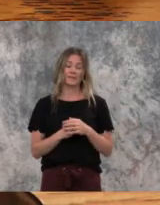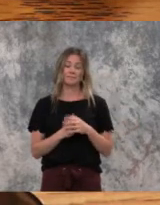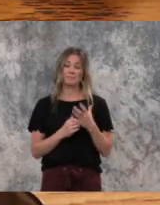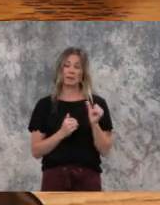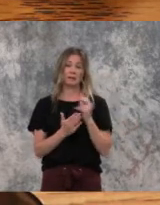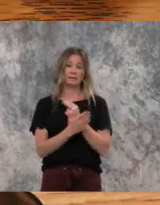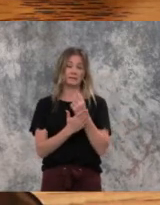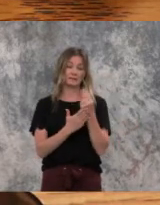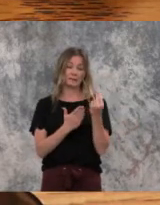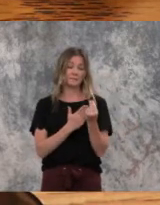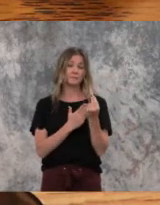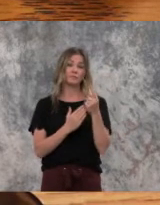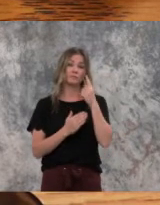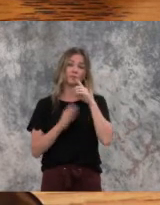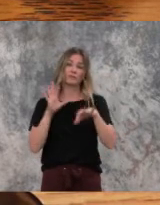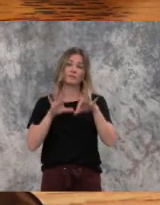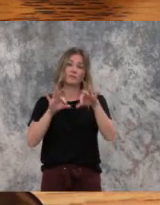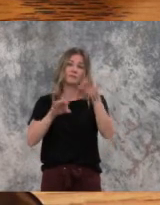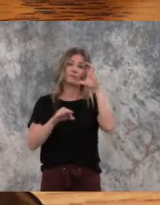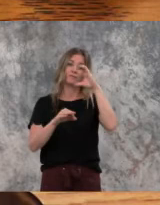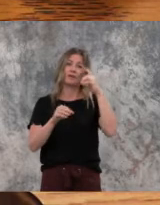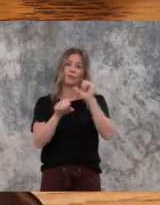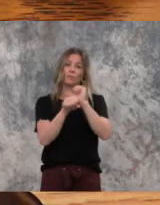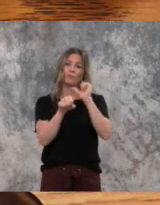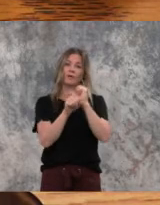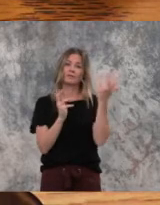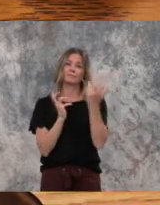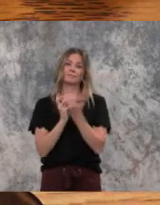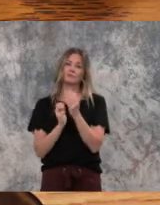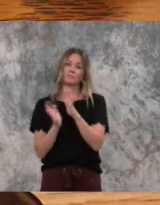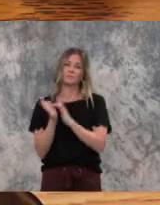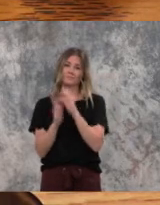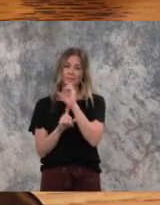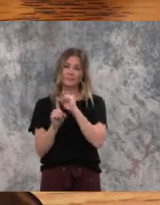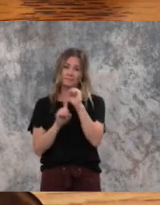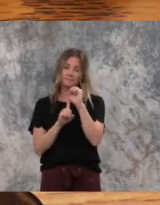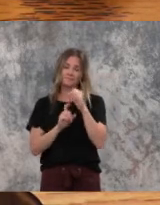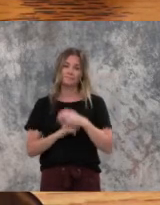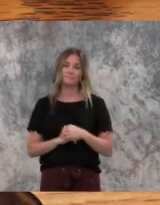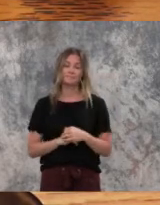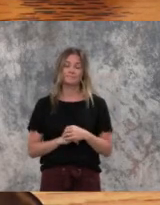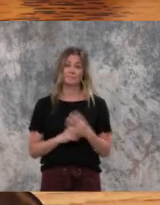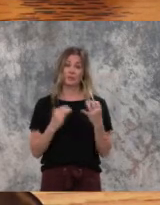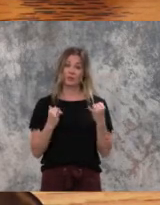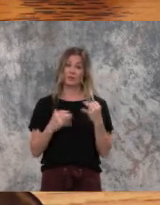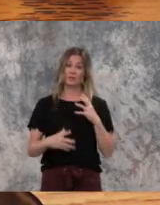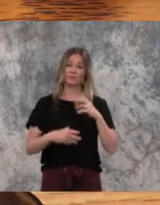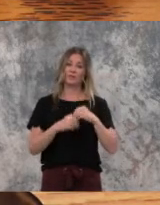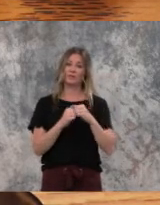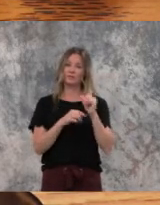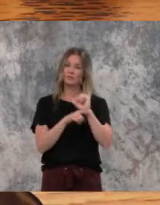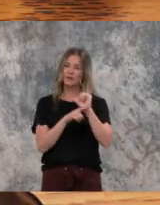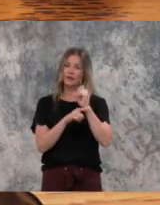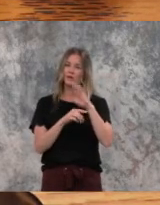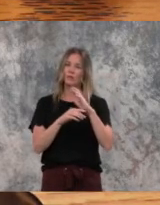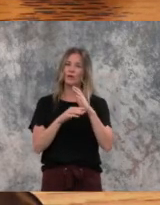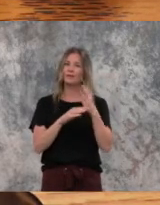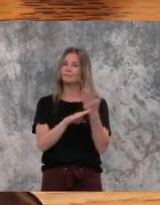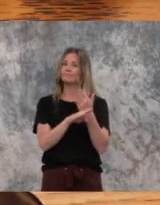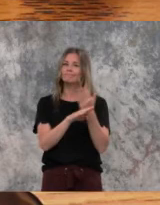steps, if you've taken, if any, to find work suitable for your medical condition? Are you currently involved with training or upgrading?